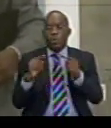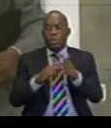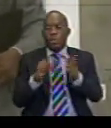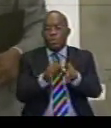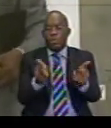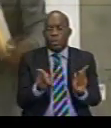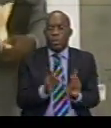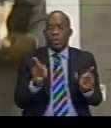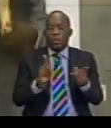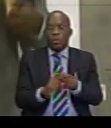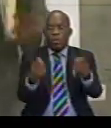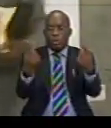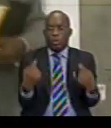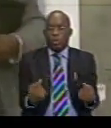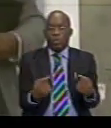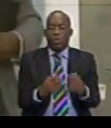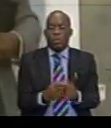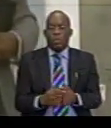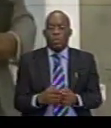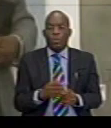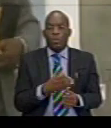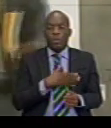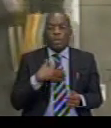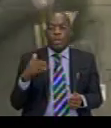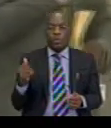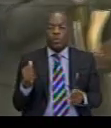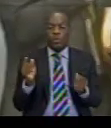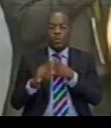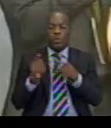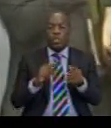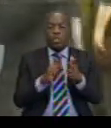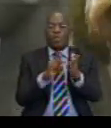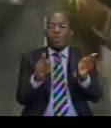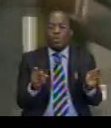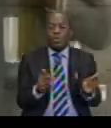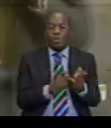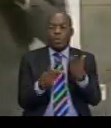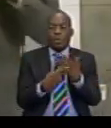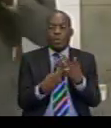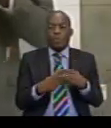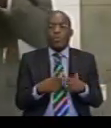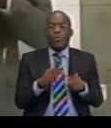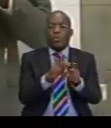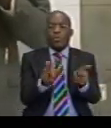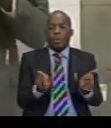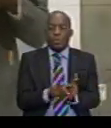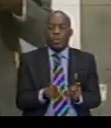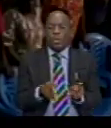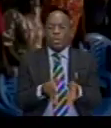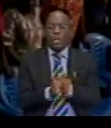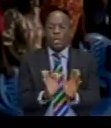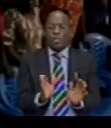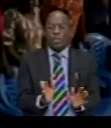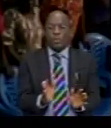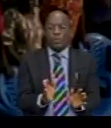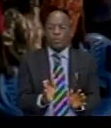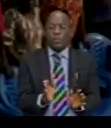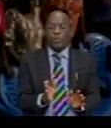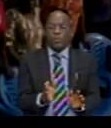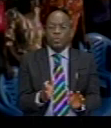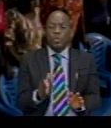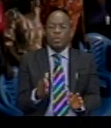come here at the Alpha location. Pray and ask that from the Lord. Let them come to receive from